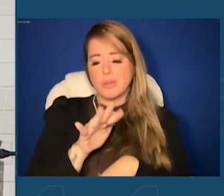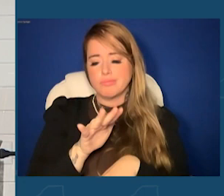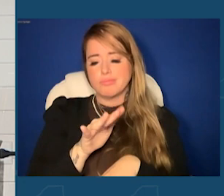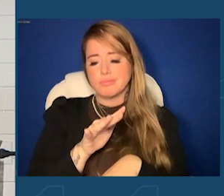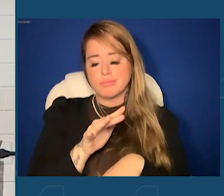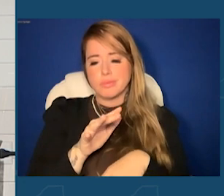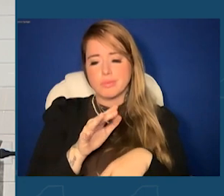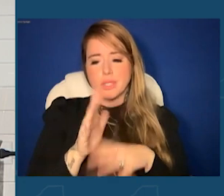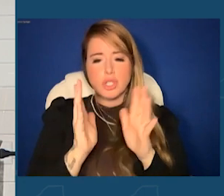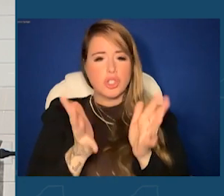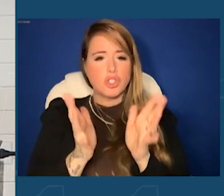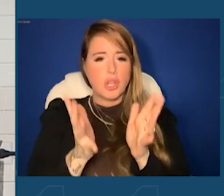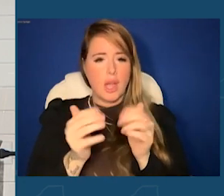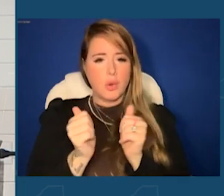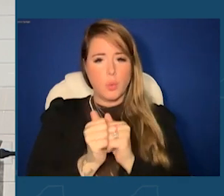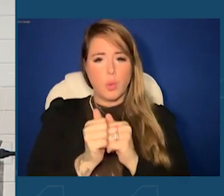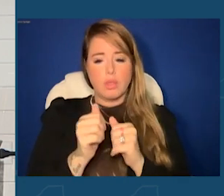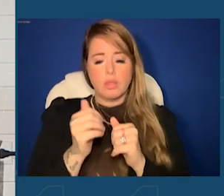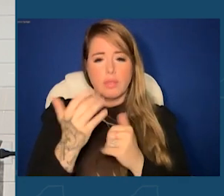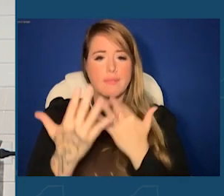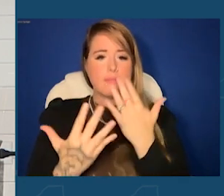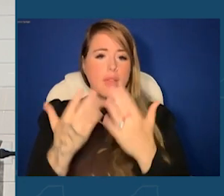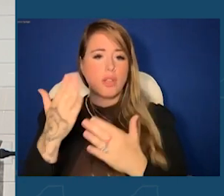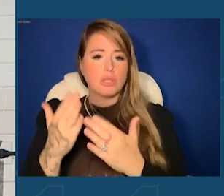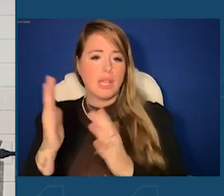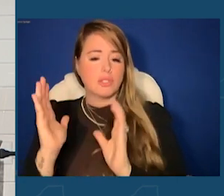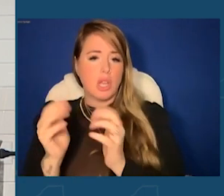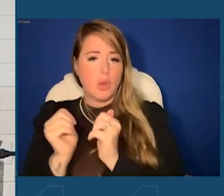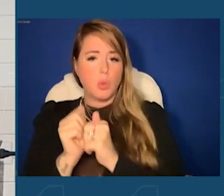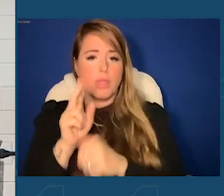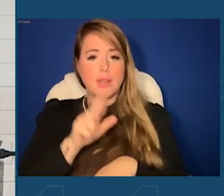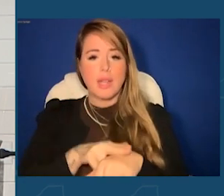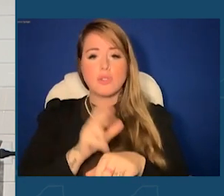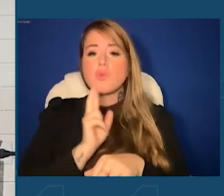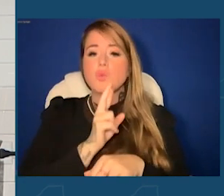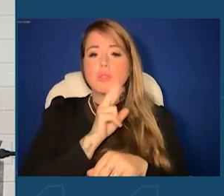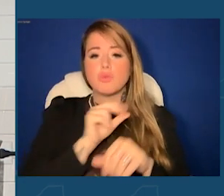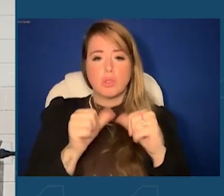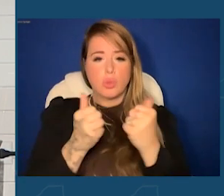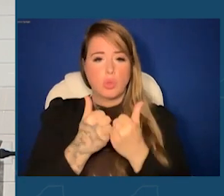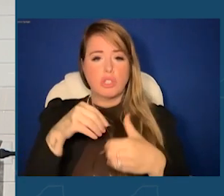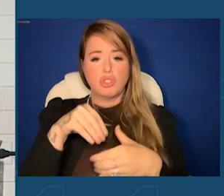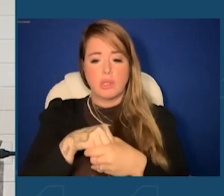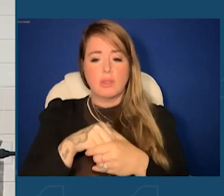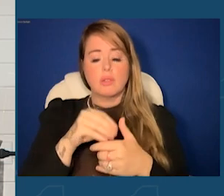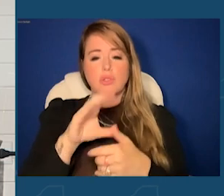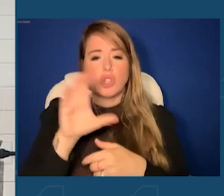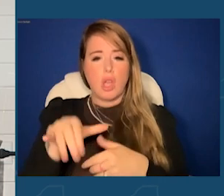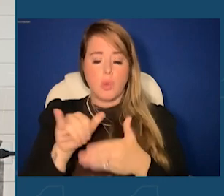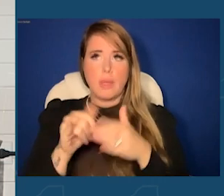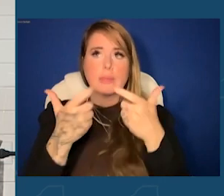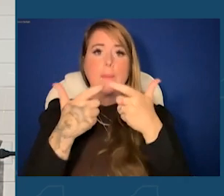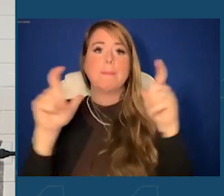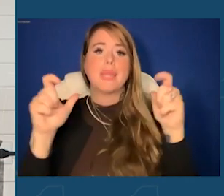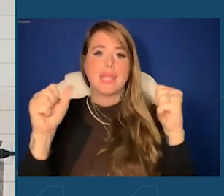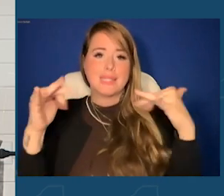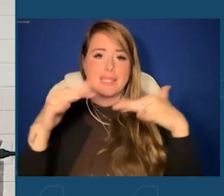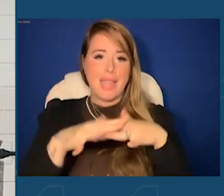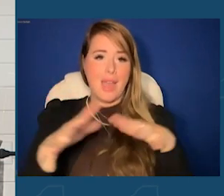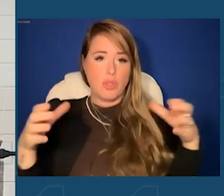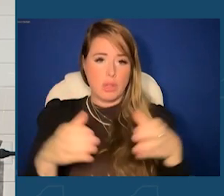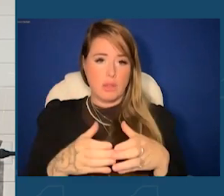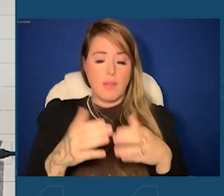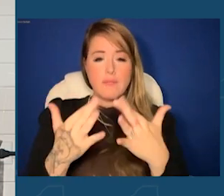chat at a fireside chat at the National Restaurant Association show in Chicago, which is the biggest gathering of the